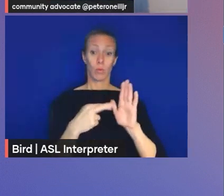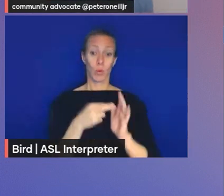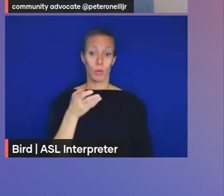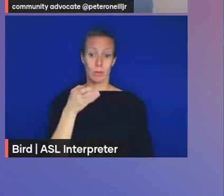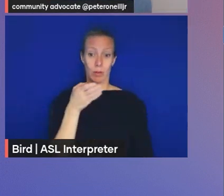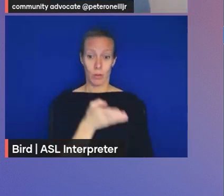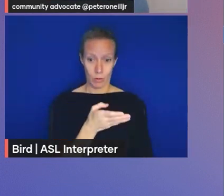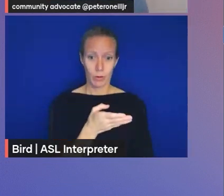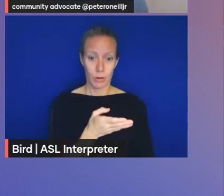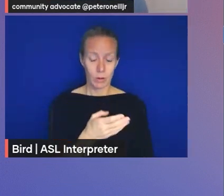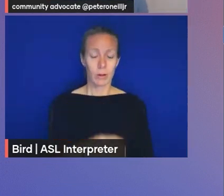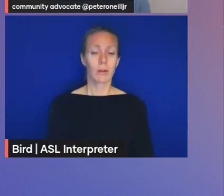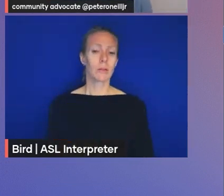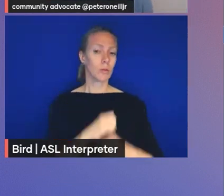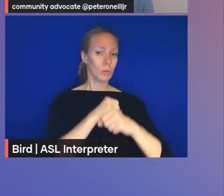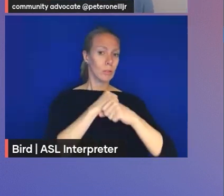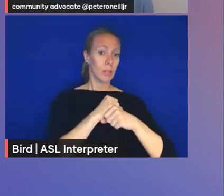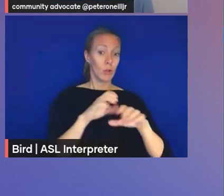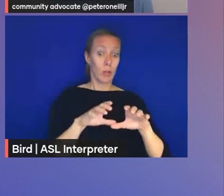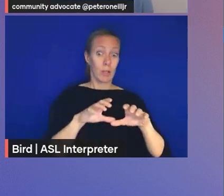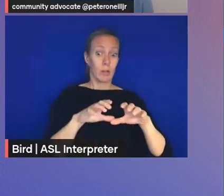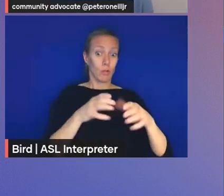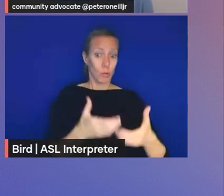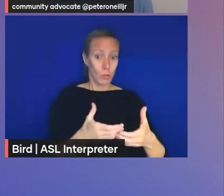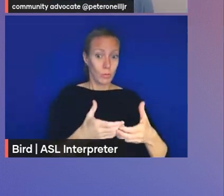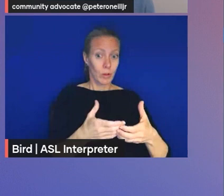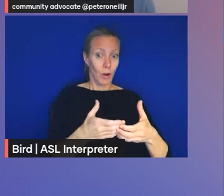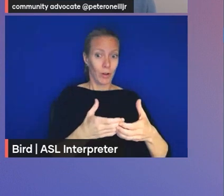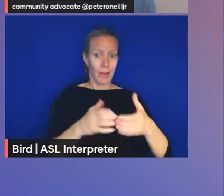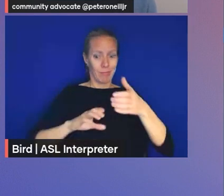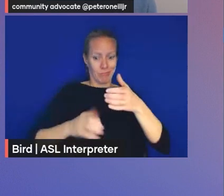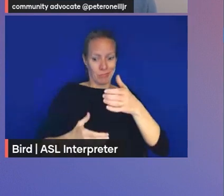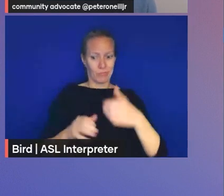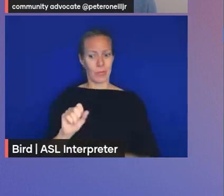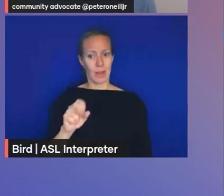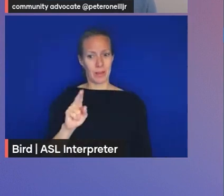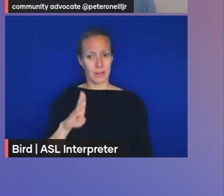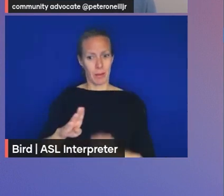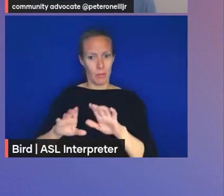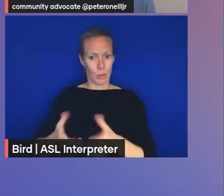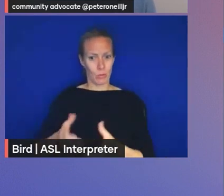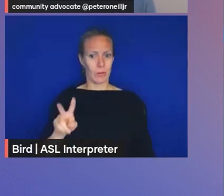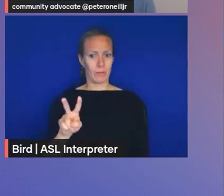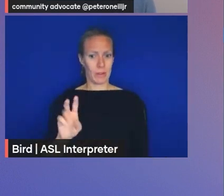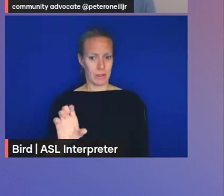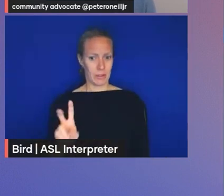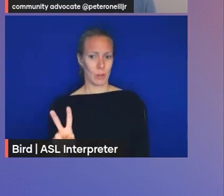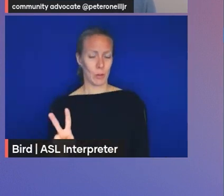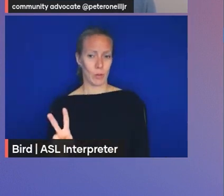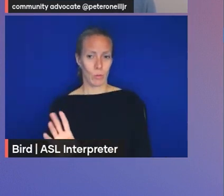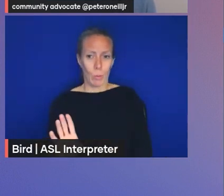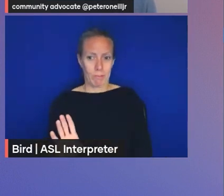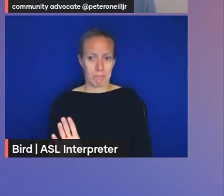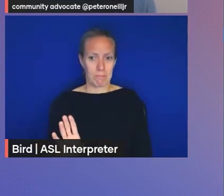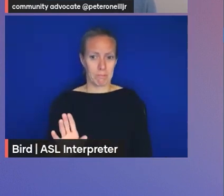And so security groups are a subgroup of EC2. Oops. And so let's add a new rule.